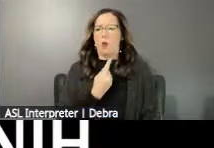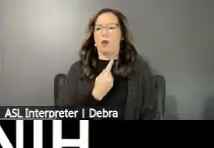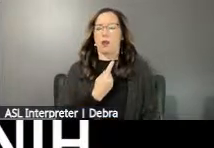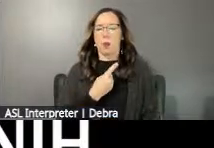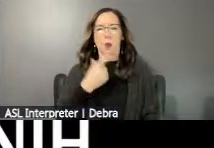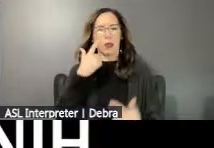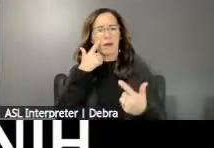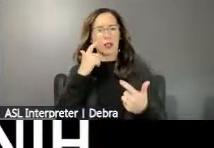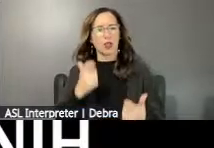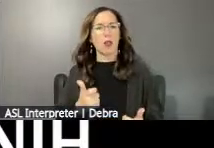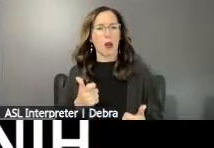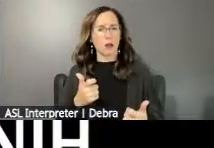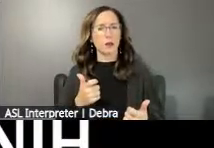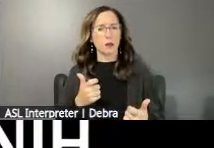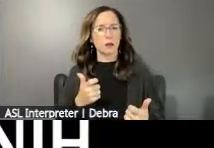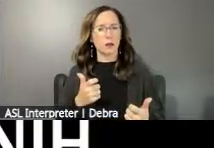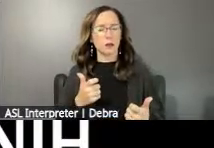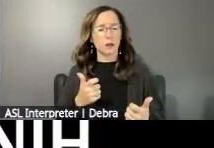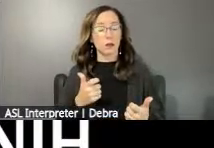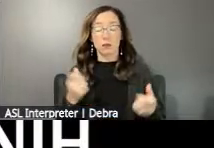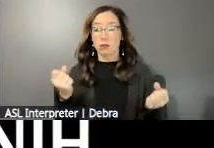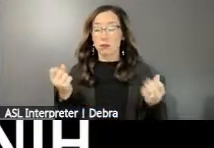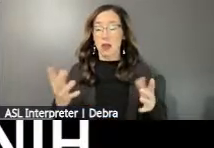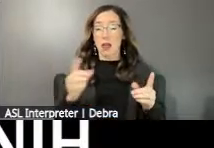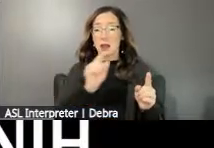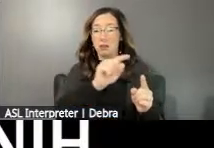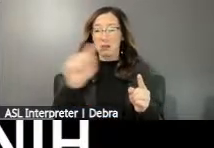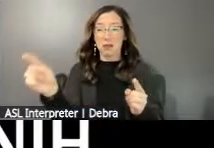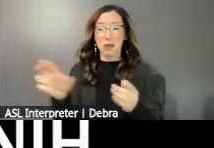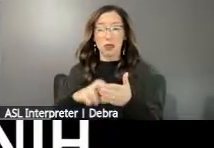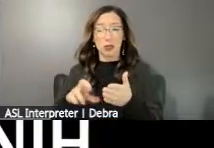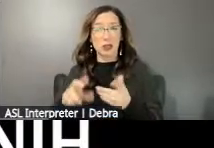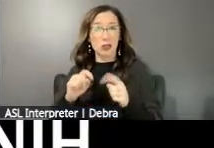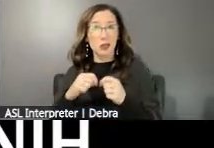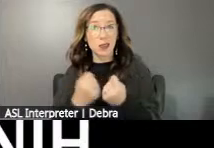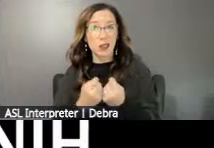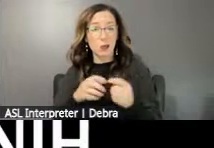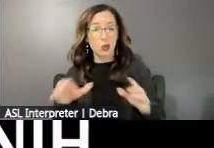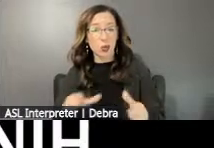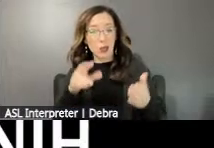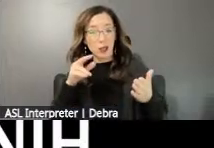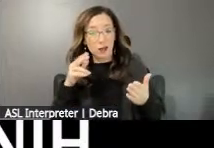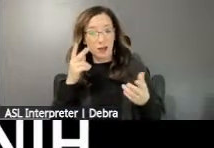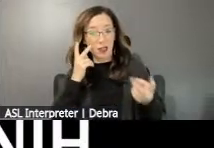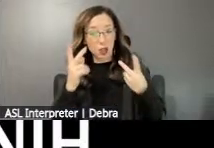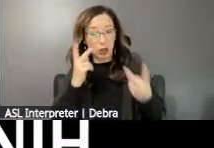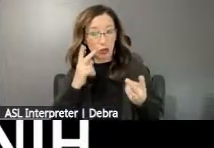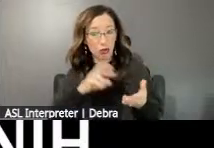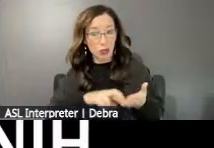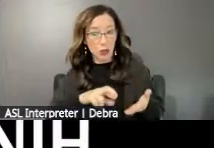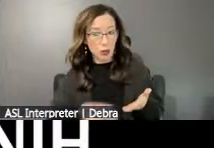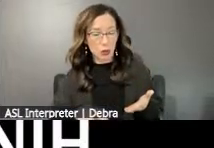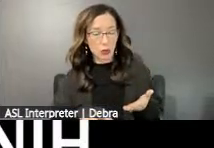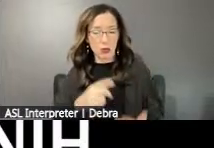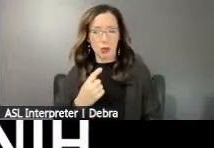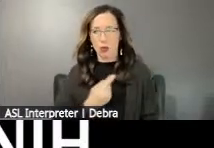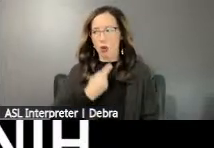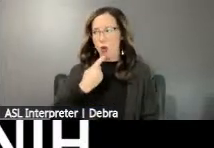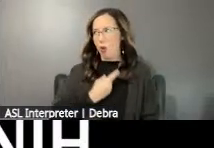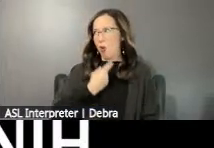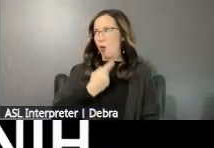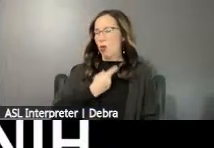loss in so many of my research teams when I was doing vision research. It was lonely, it